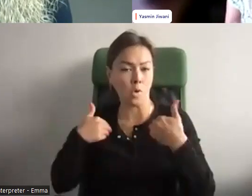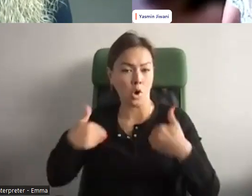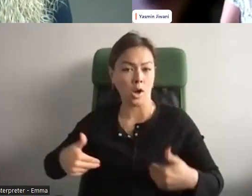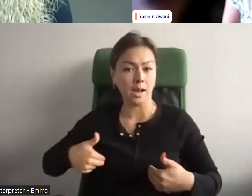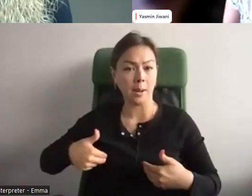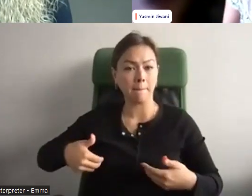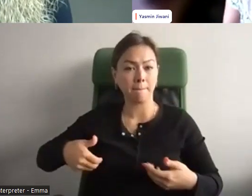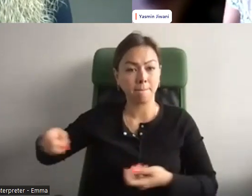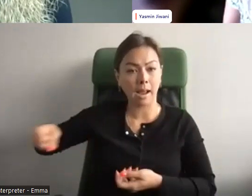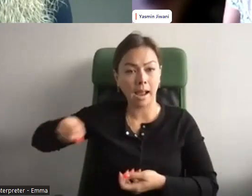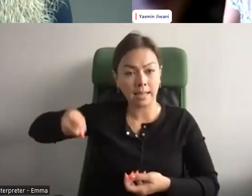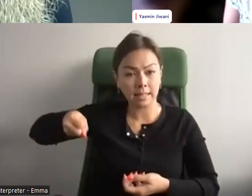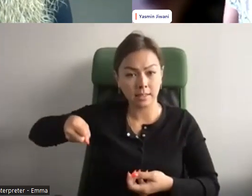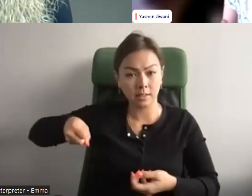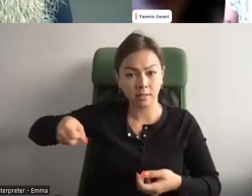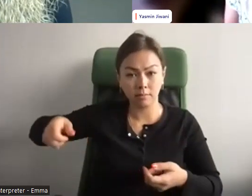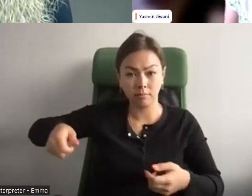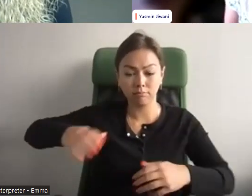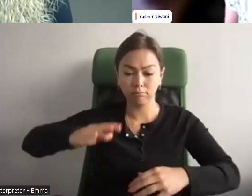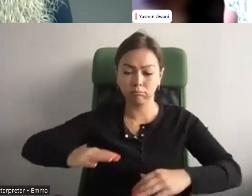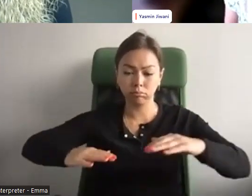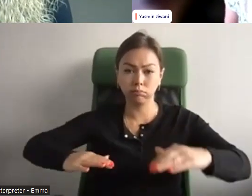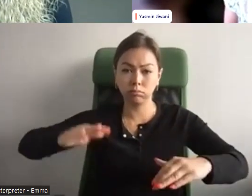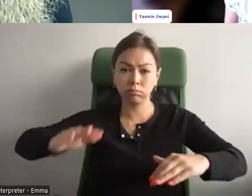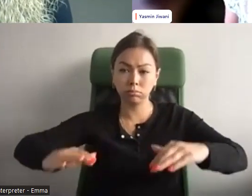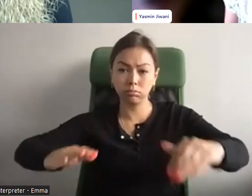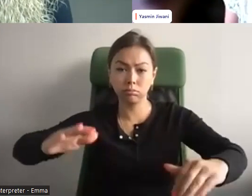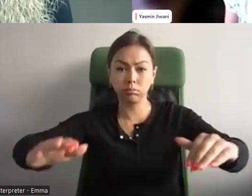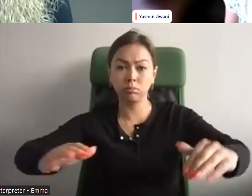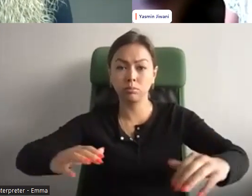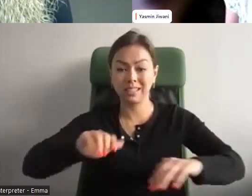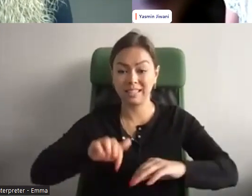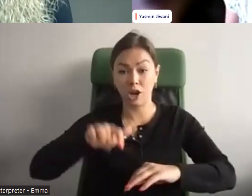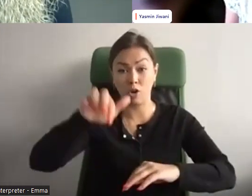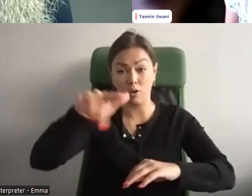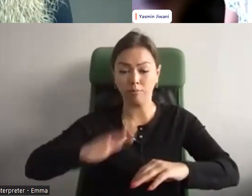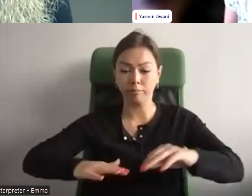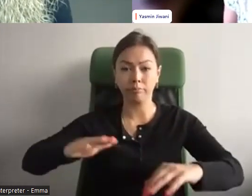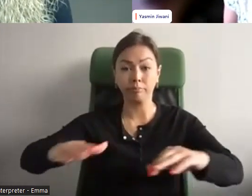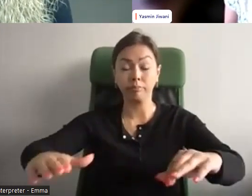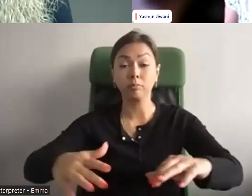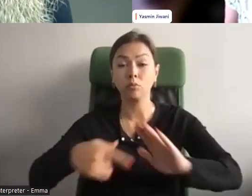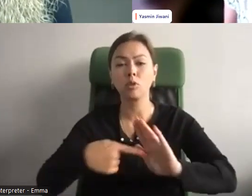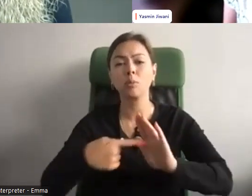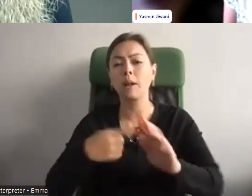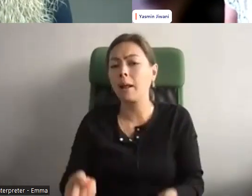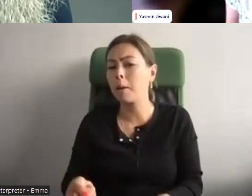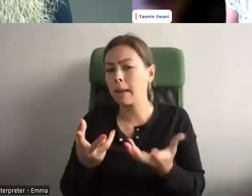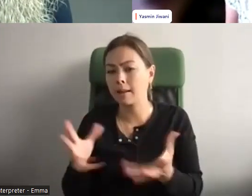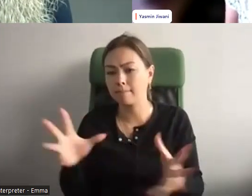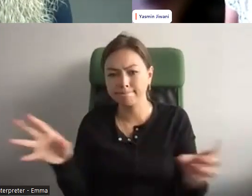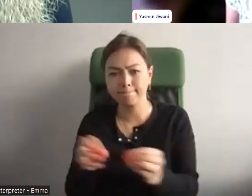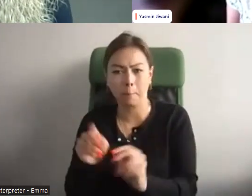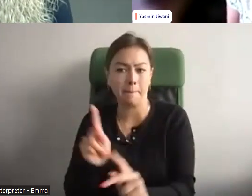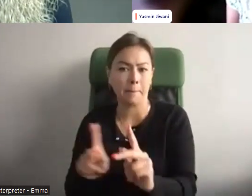the stairs to the parliament. And that was a way to show how many people were dying. So, you know, some of